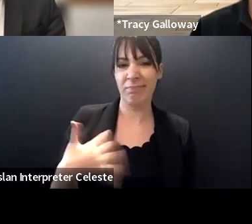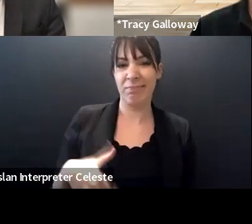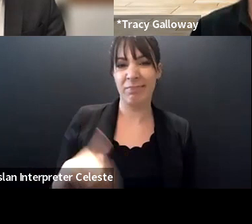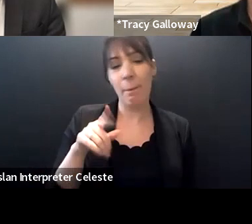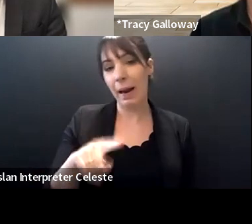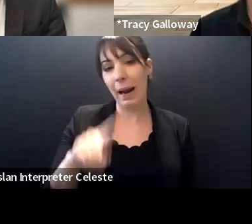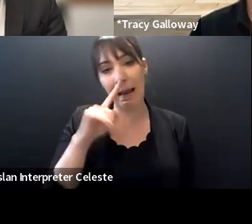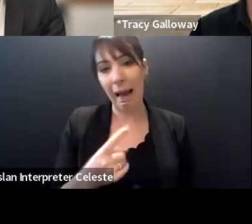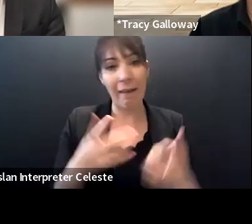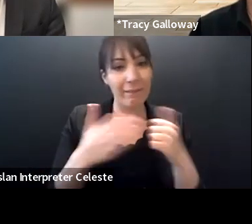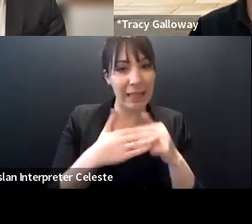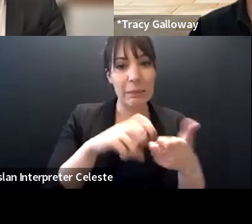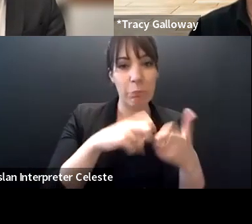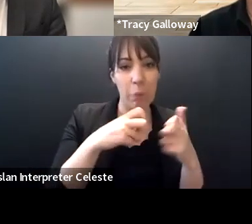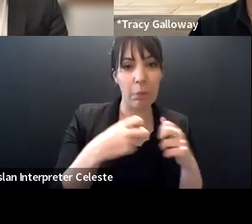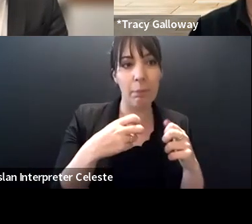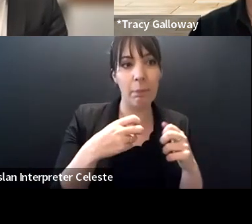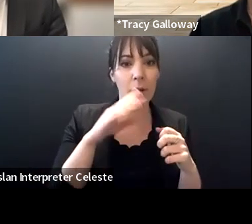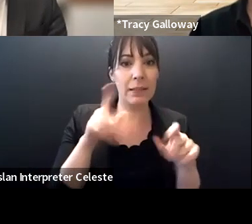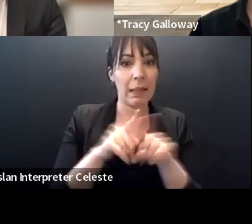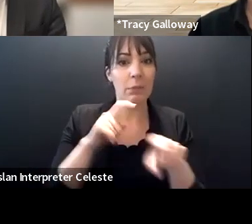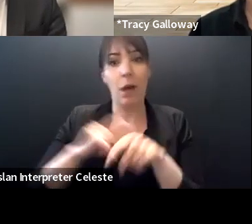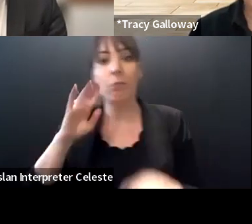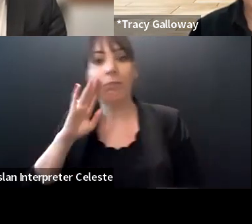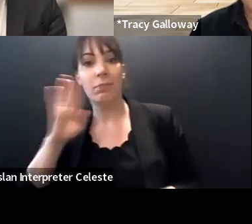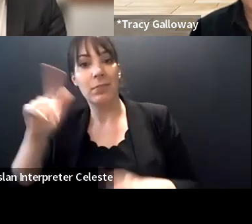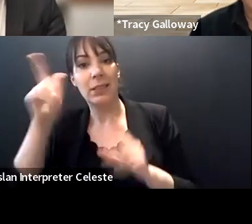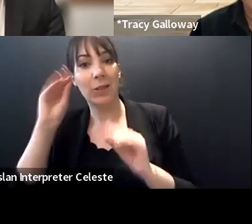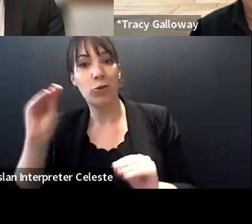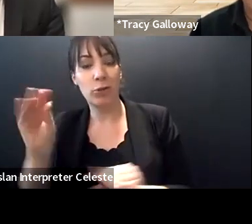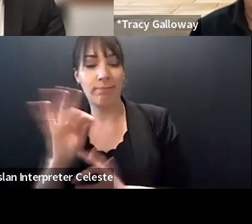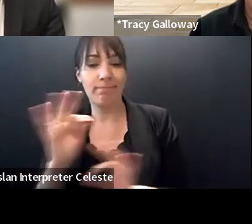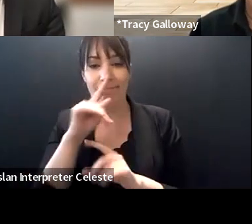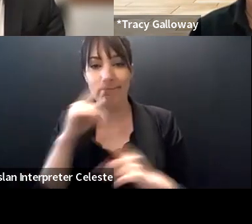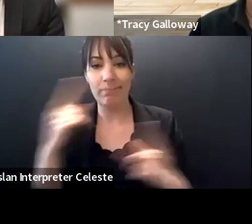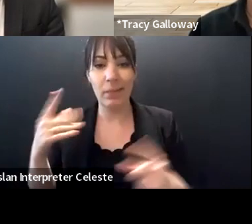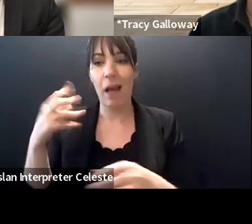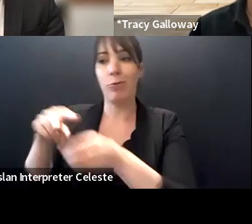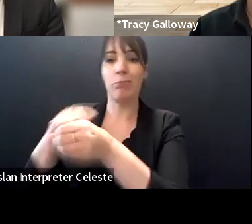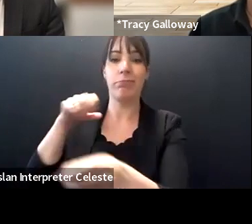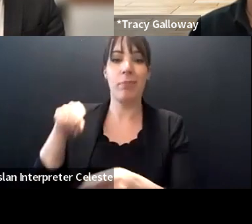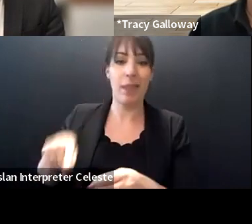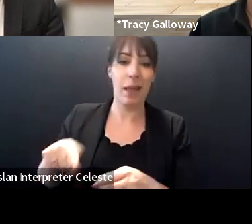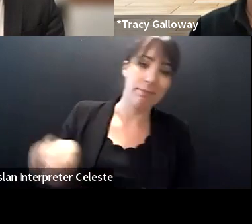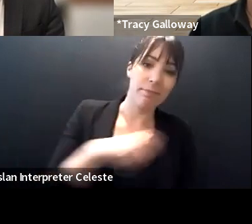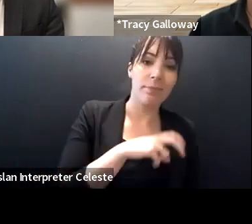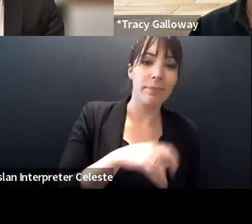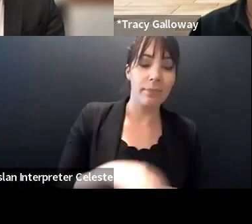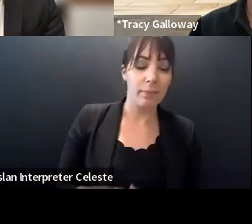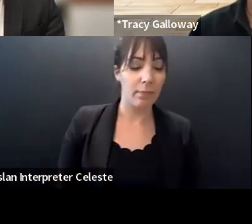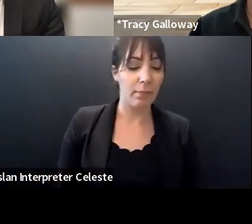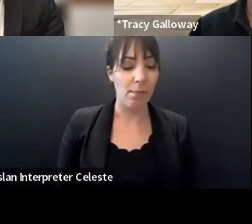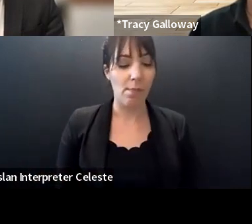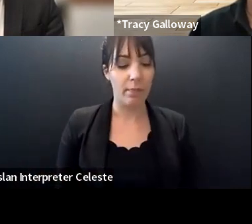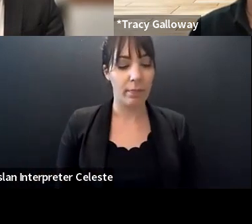of teaching. I needed to kind of get out. And I think what I would say, there is something